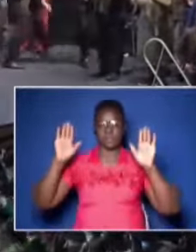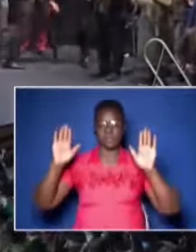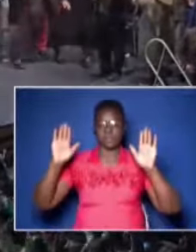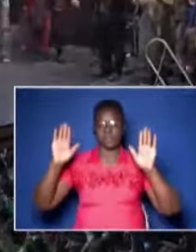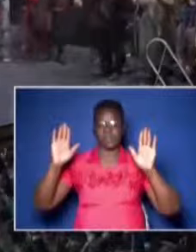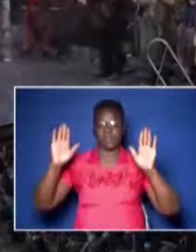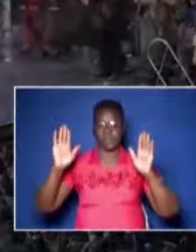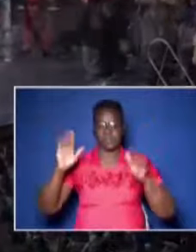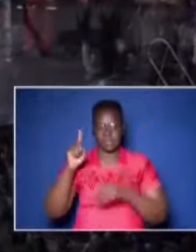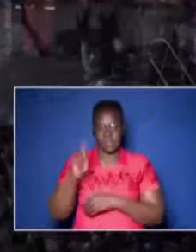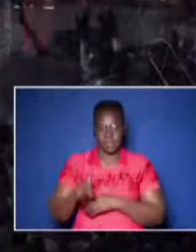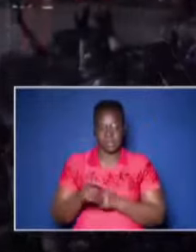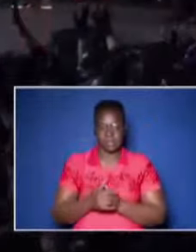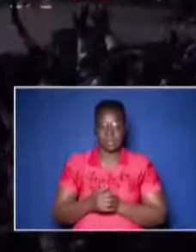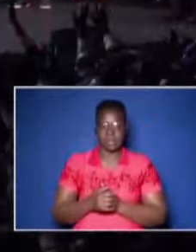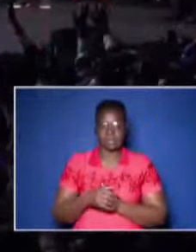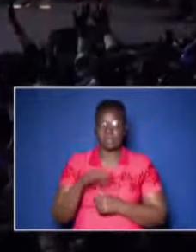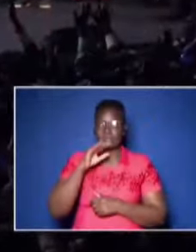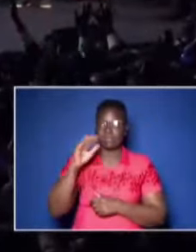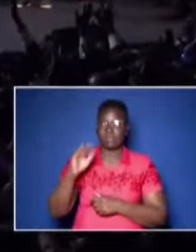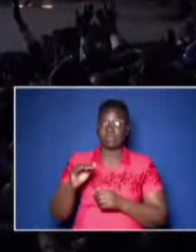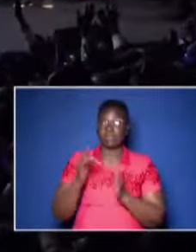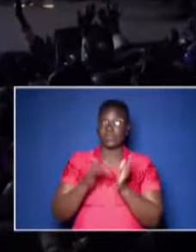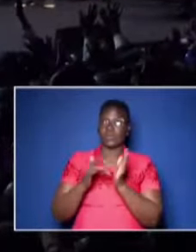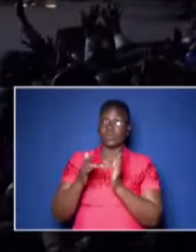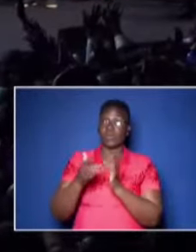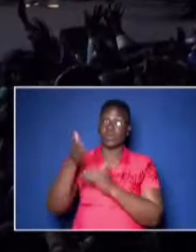surrender to the Son of